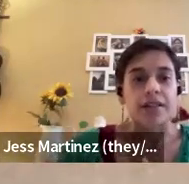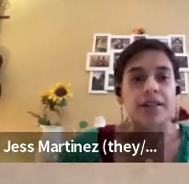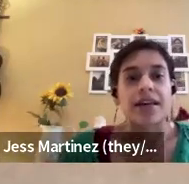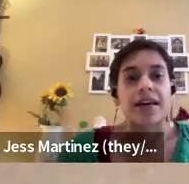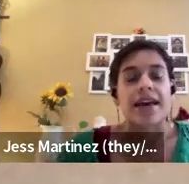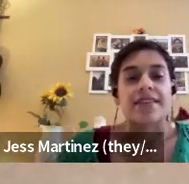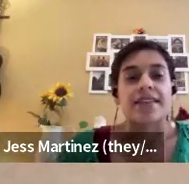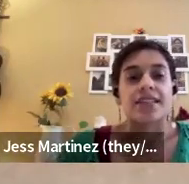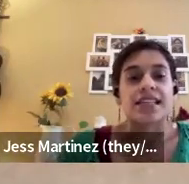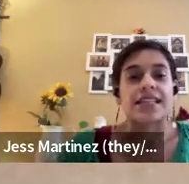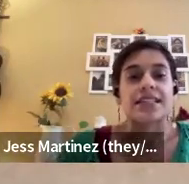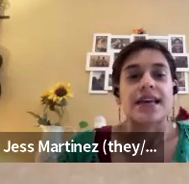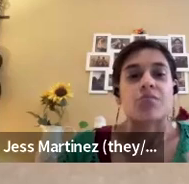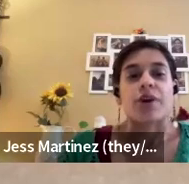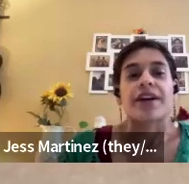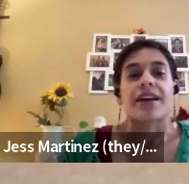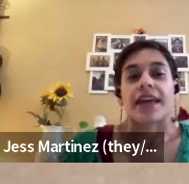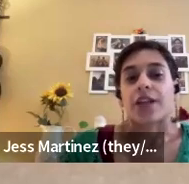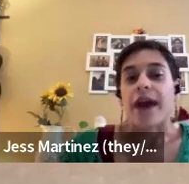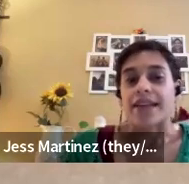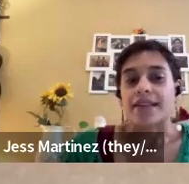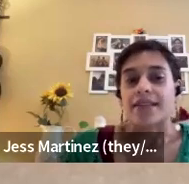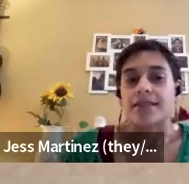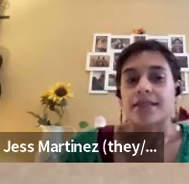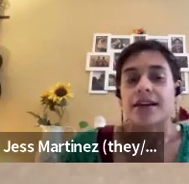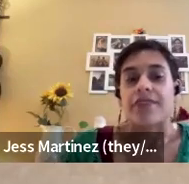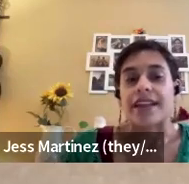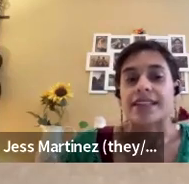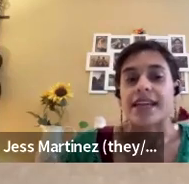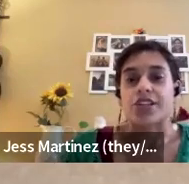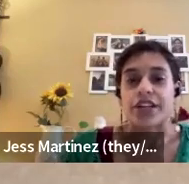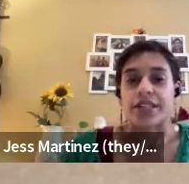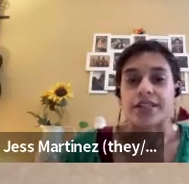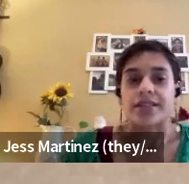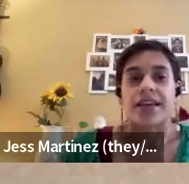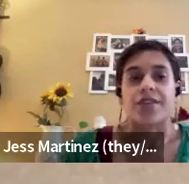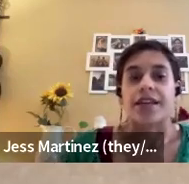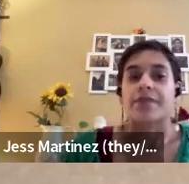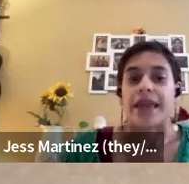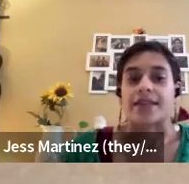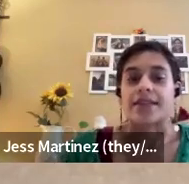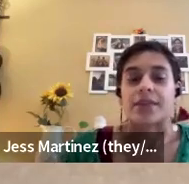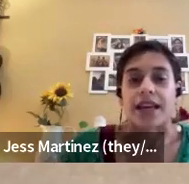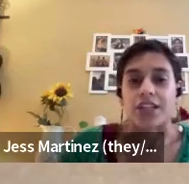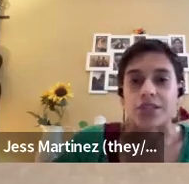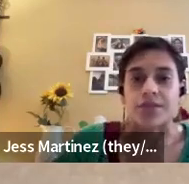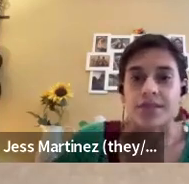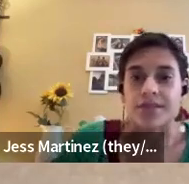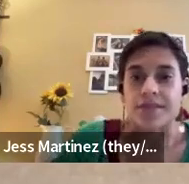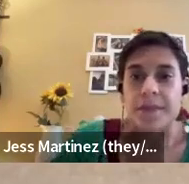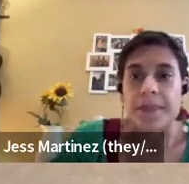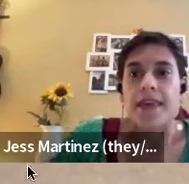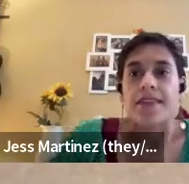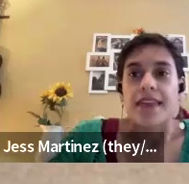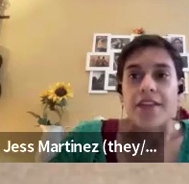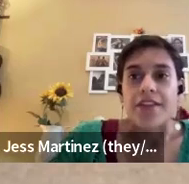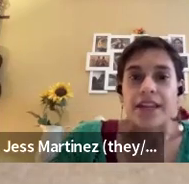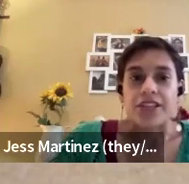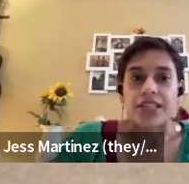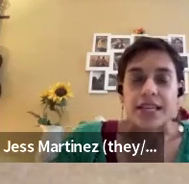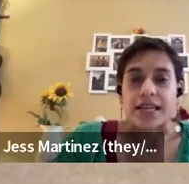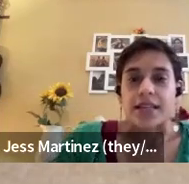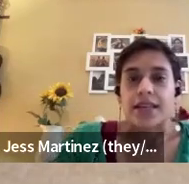the camera. In the scenes, I'm wearing a yellow hat, a red and tan shirt, green pants, and black shoes.